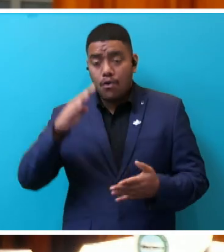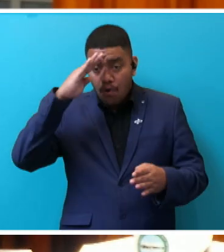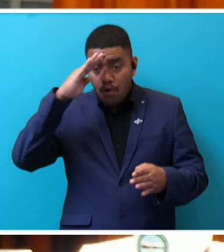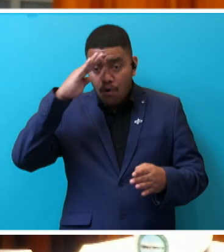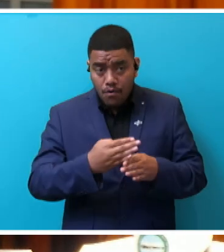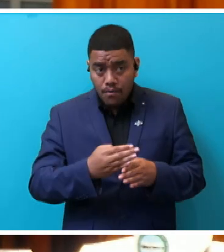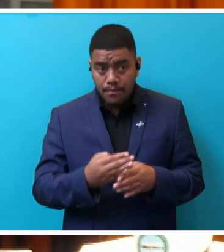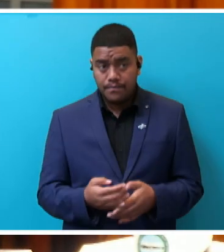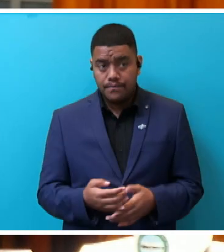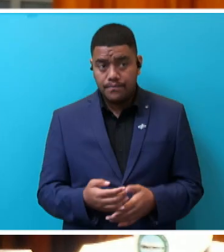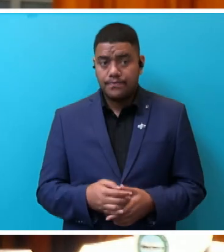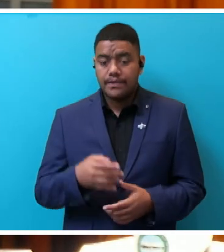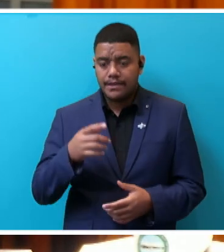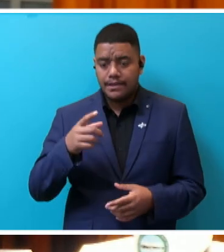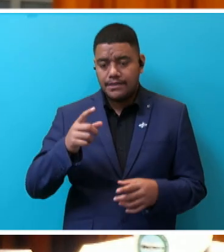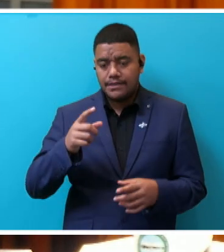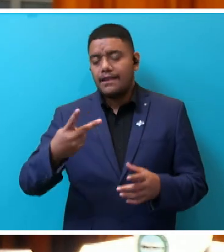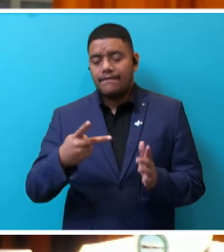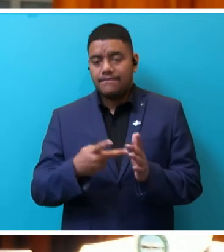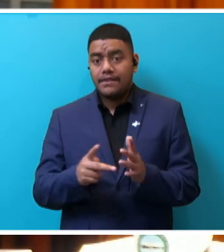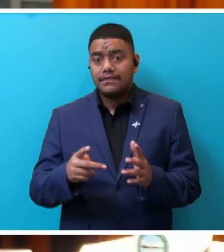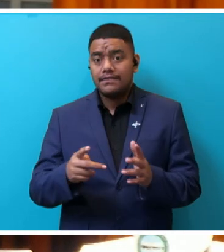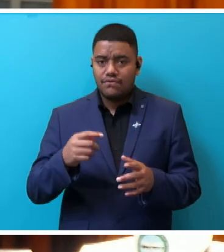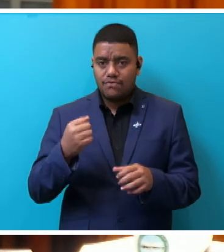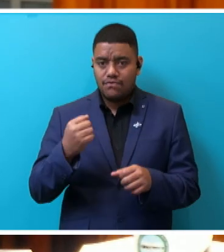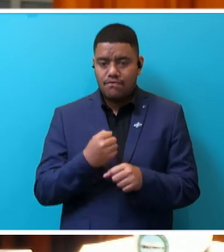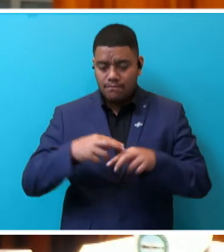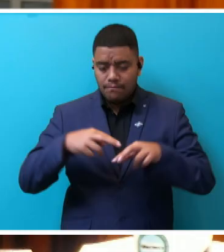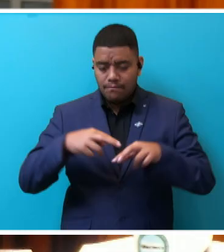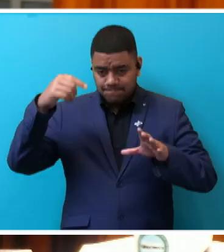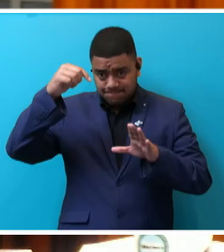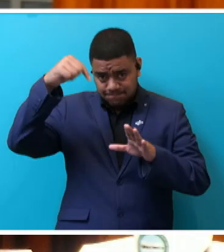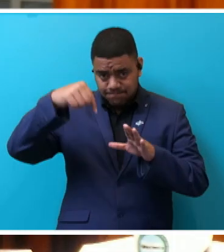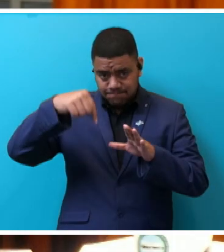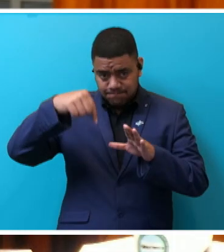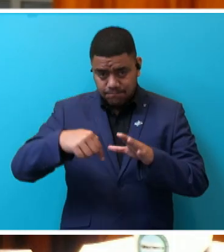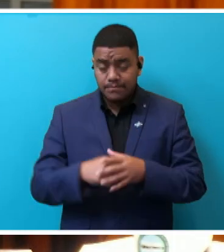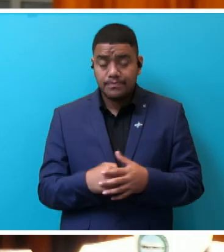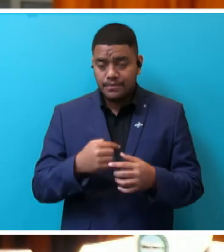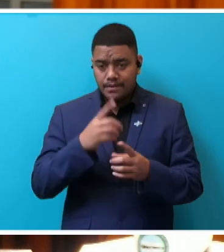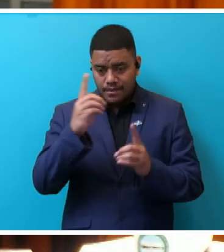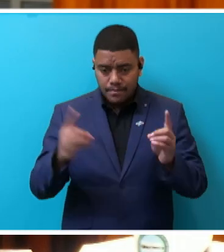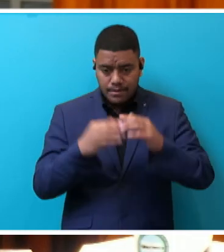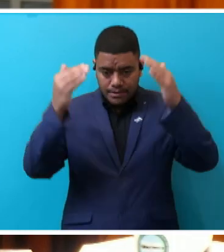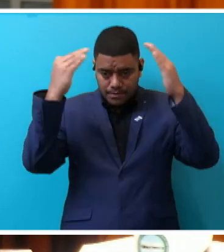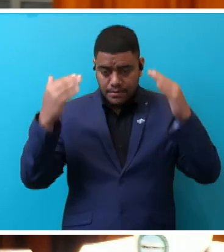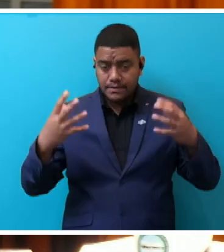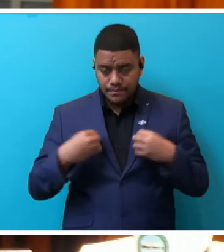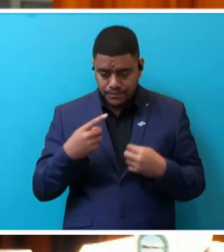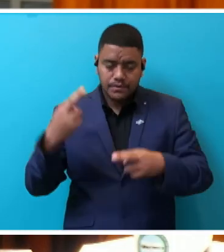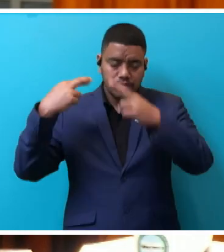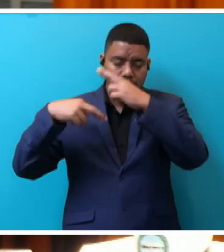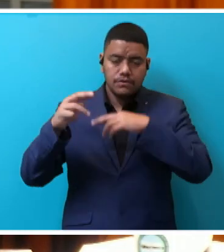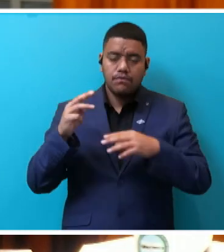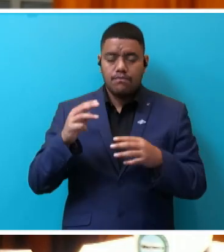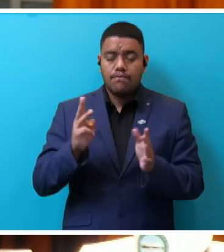in the mining phase of it. The acceptance, Madam Deputy Speaker, heralds a historic moment of